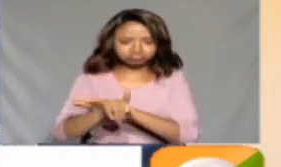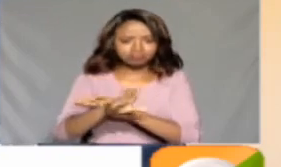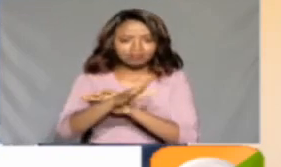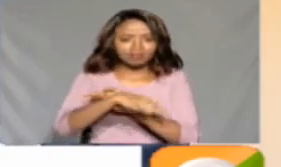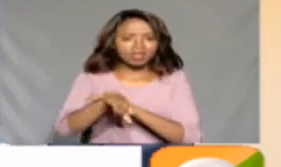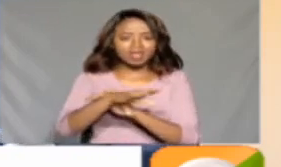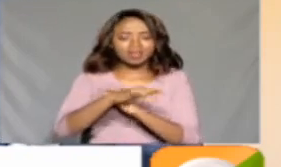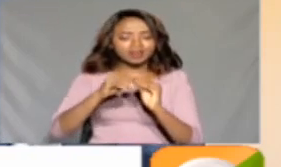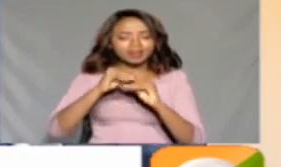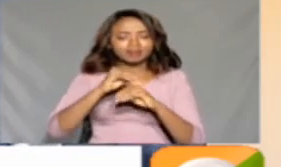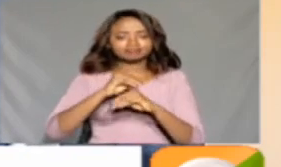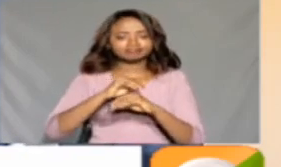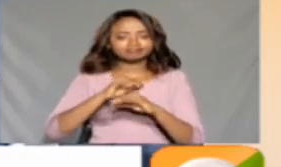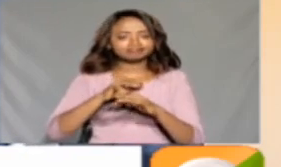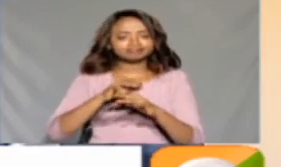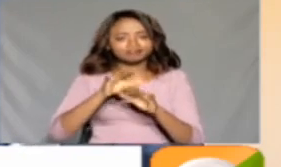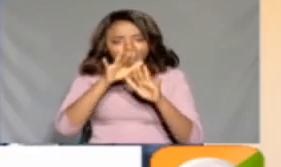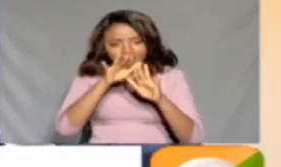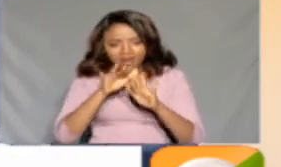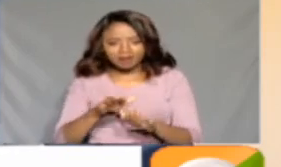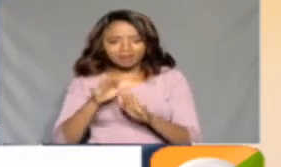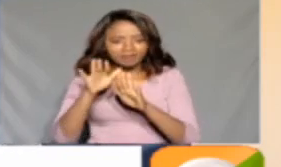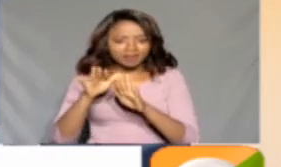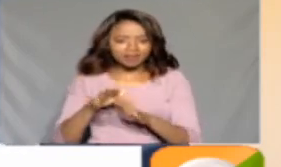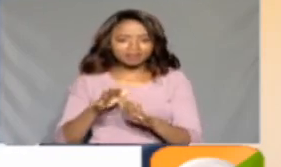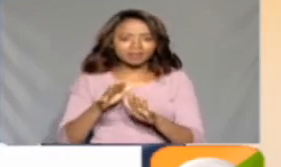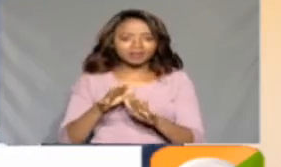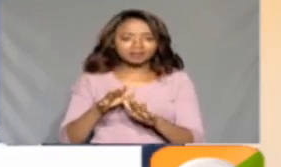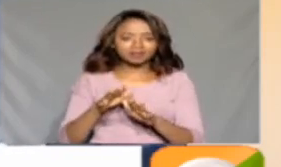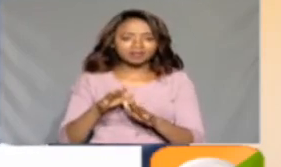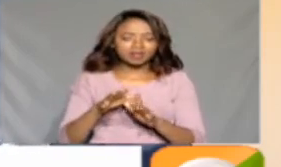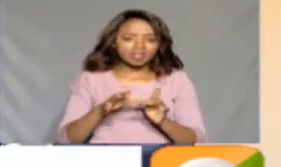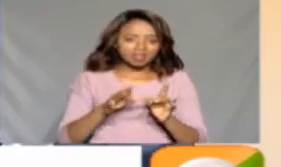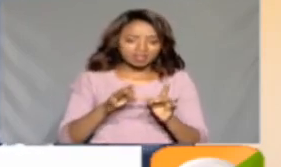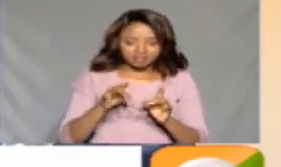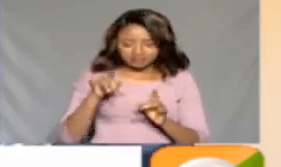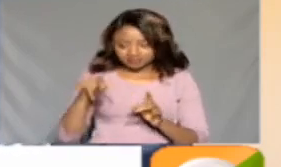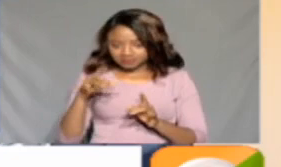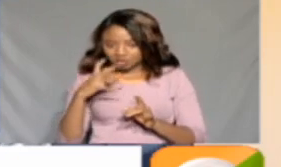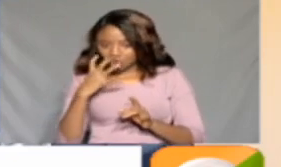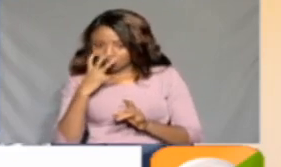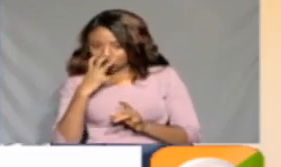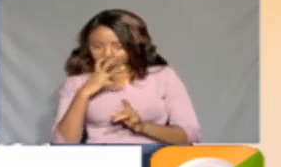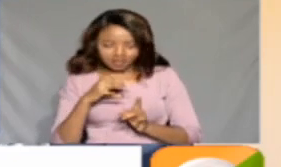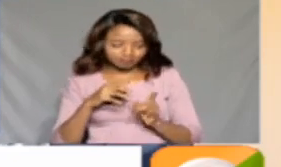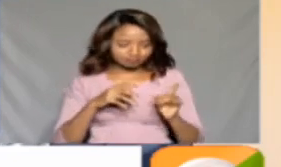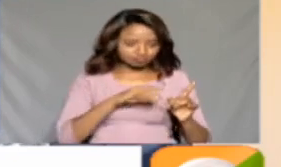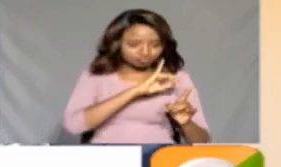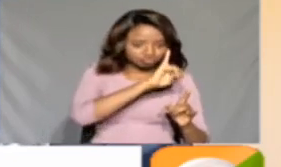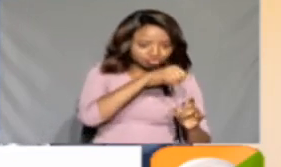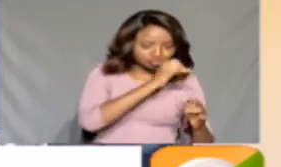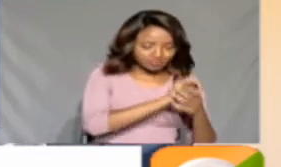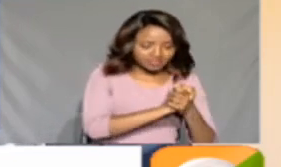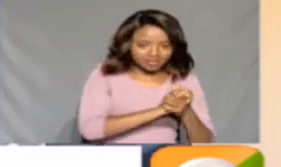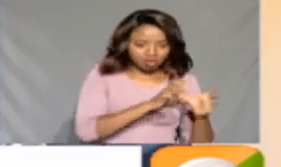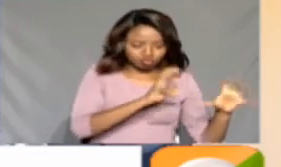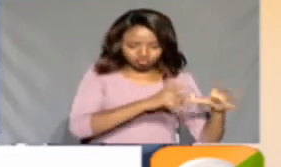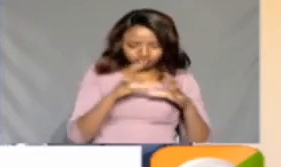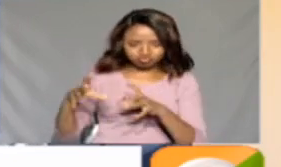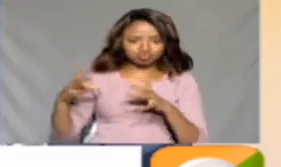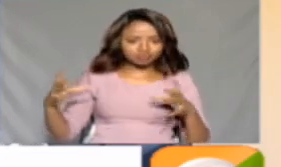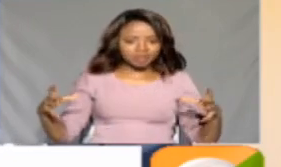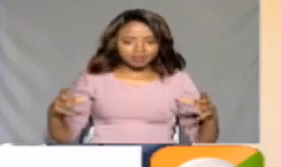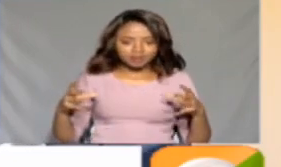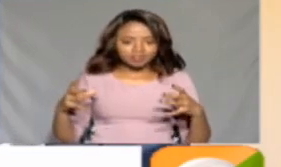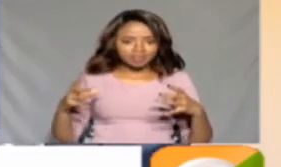caravan of ODM met with the campaign caravan of Jubilee. You know what happened? They were